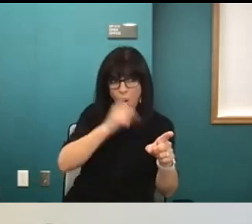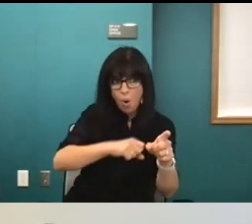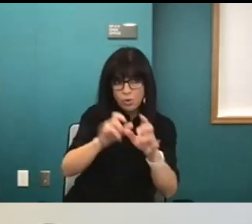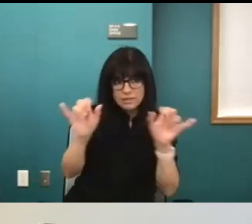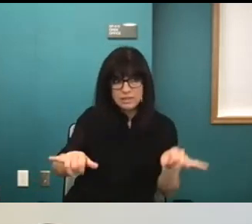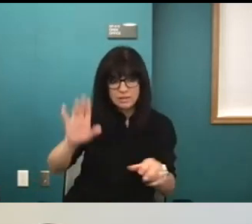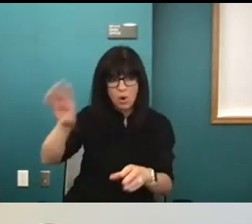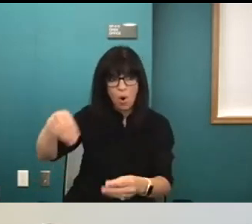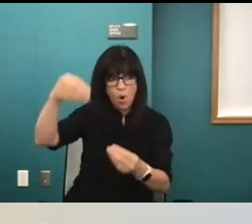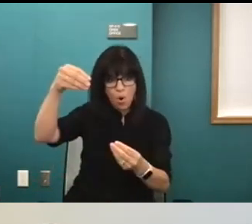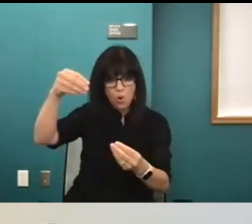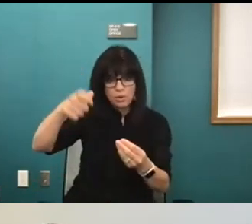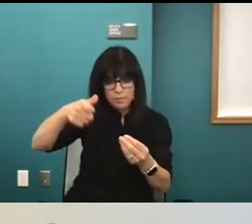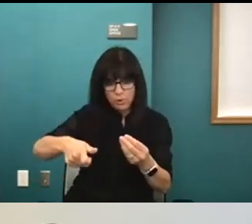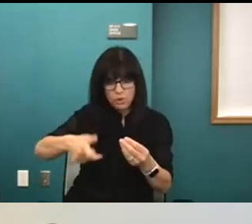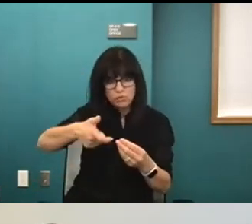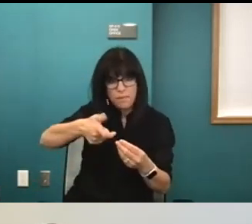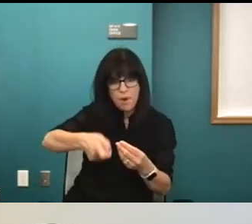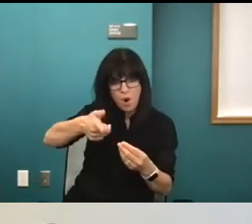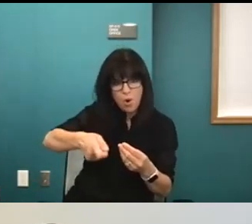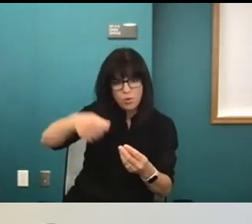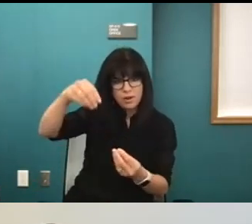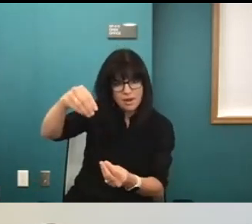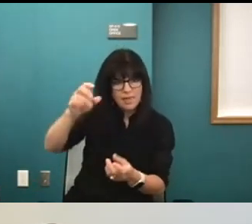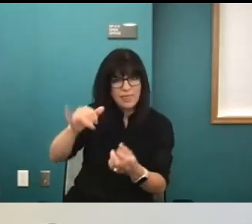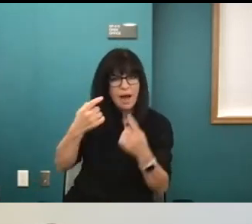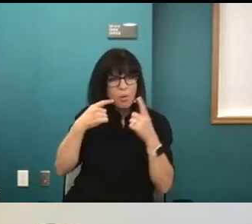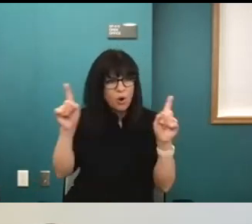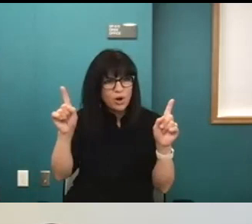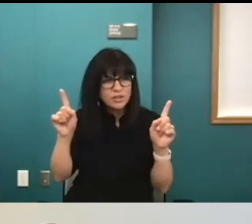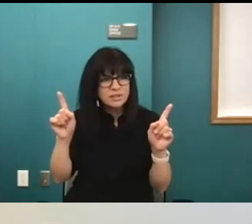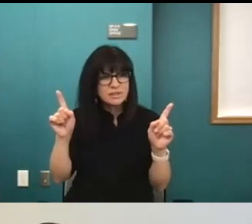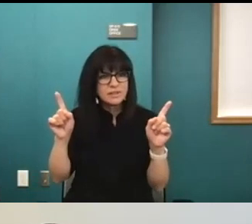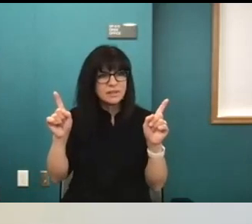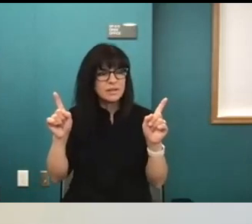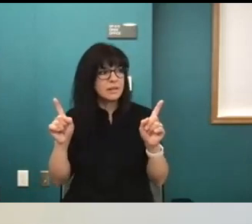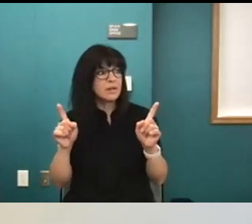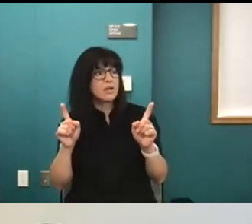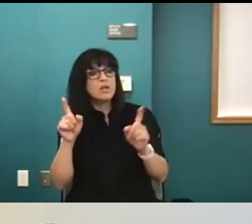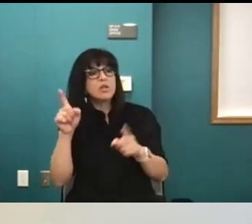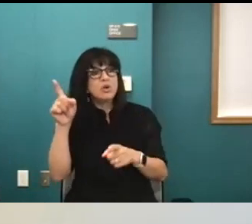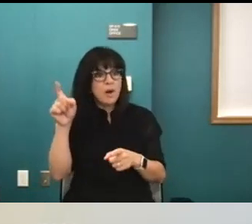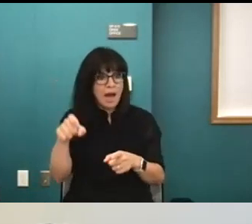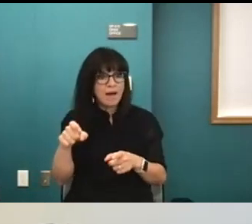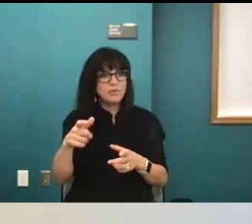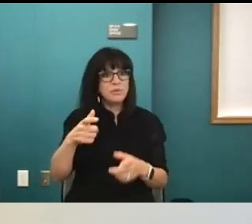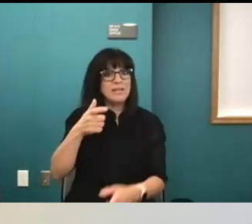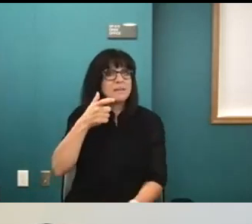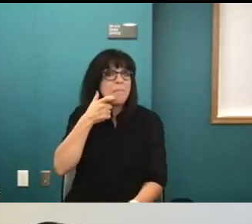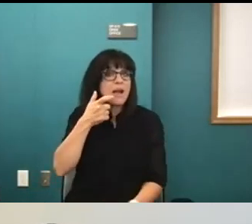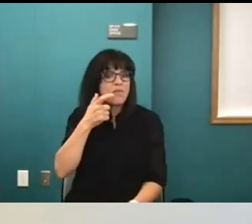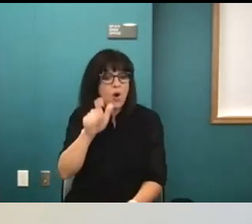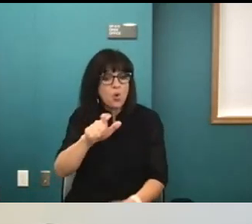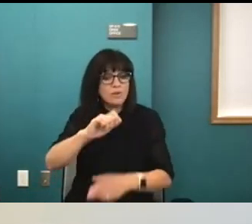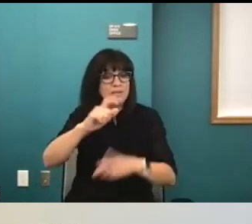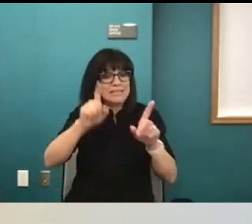magnets together, you have to push the remote? Is it that works with? So you do have to put it in microphone test mode, and that's usually